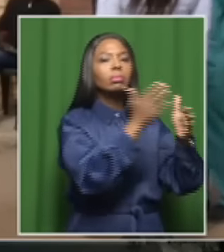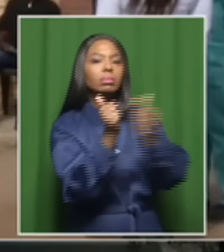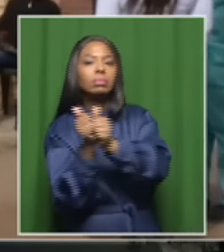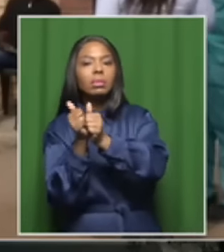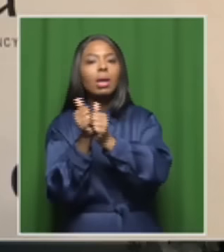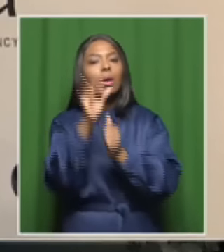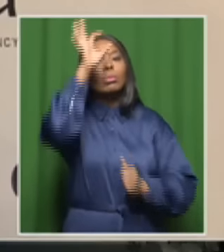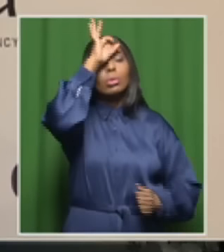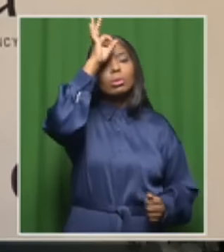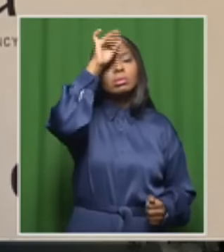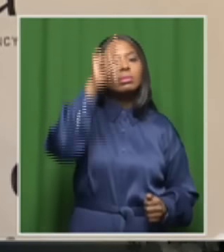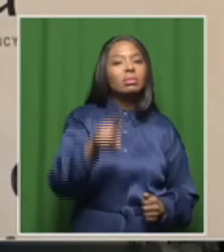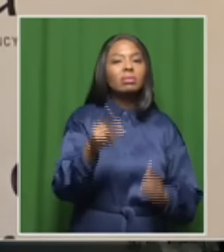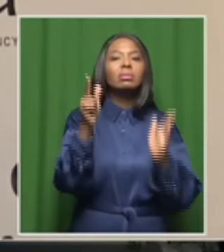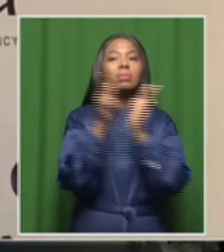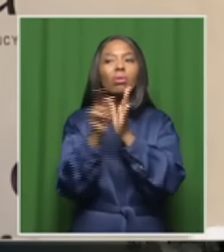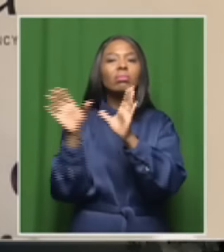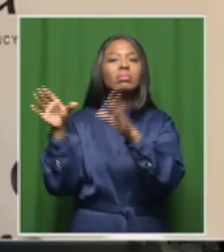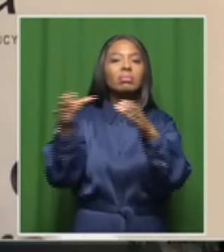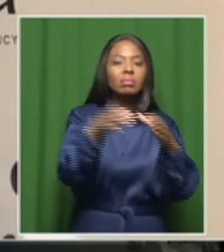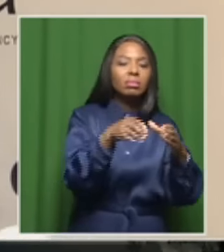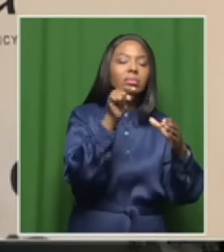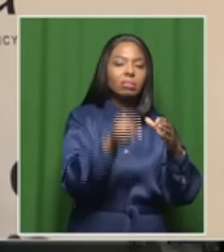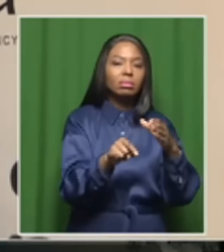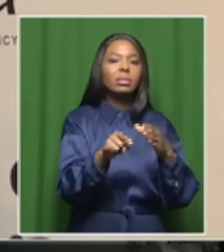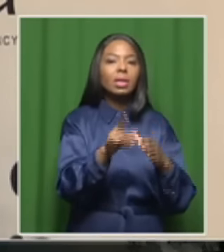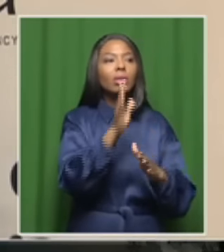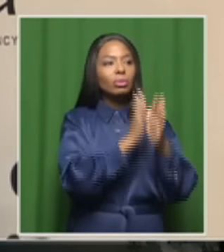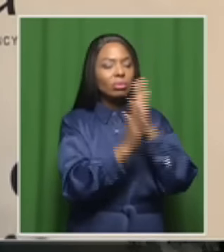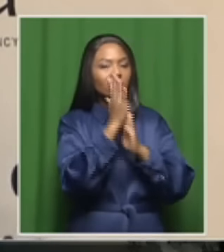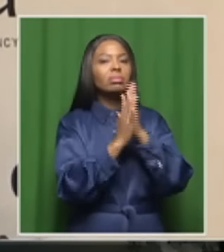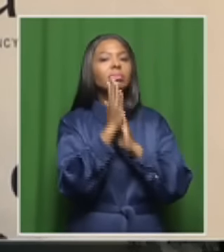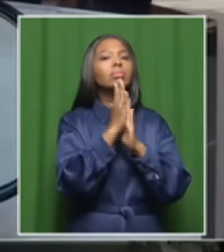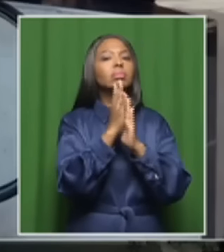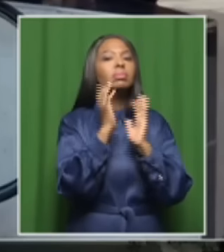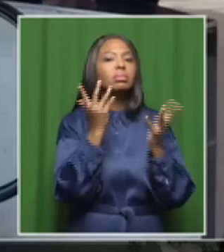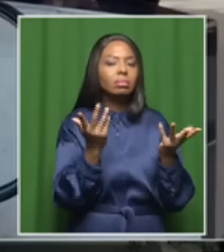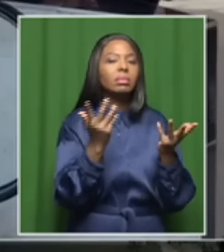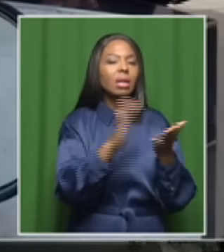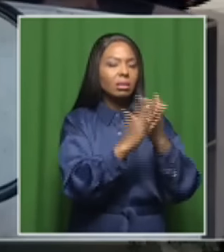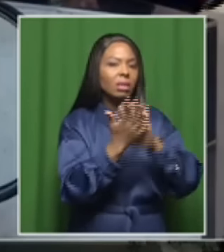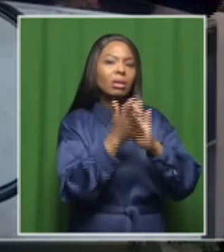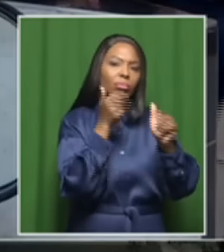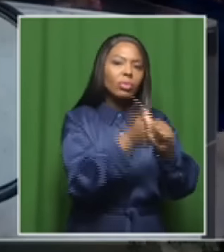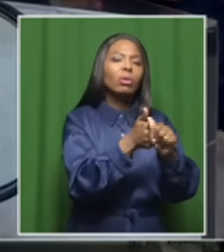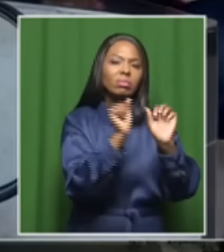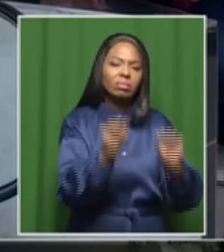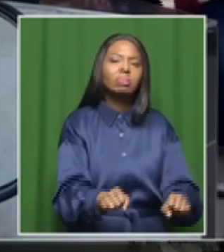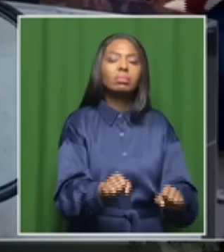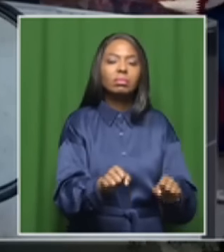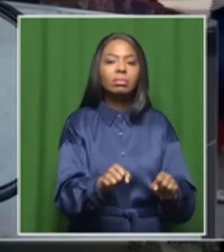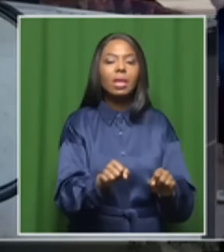agencies, as you have you cited a few occasions, has been